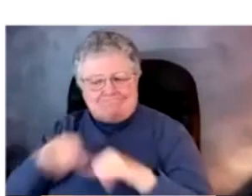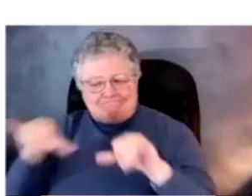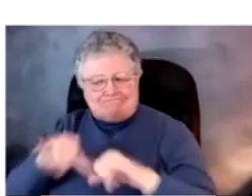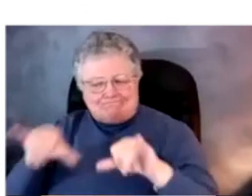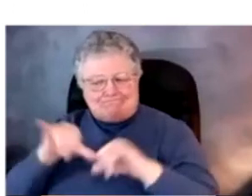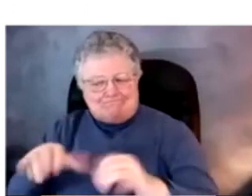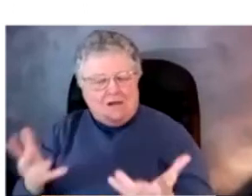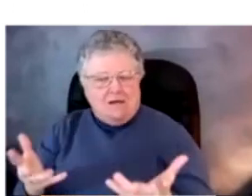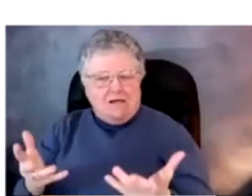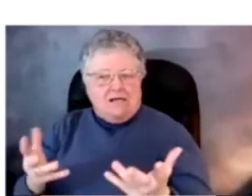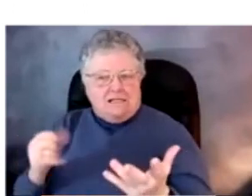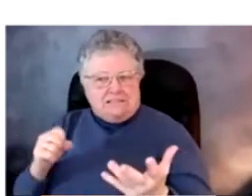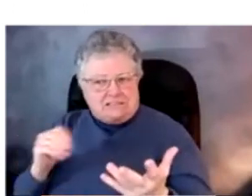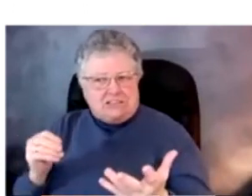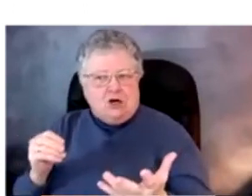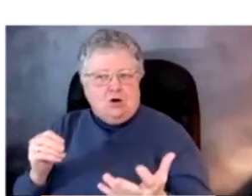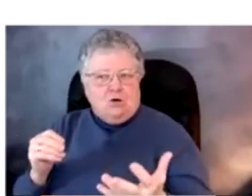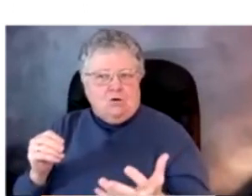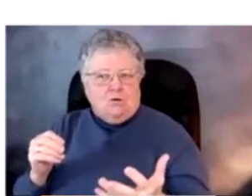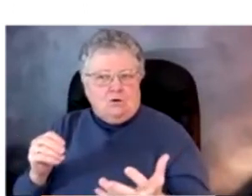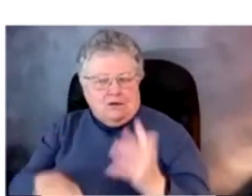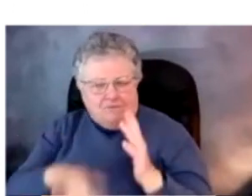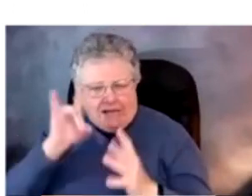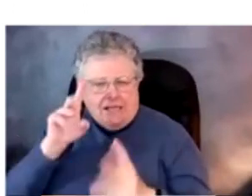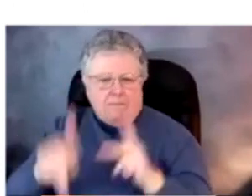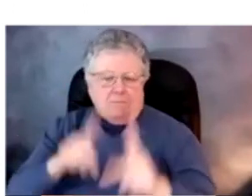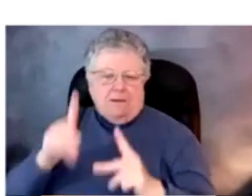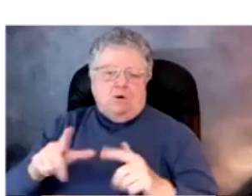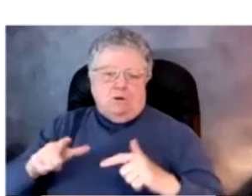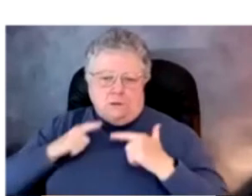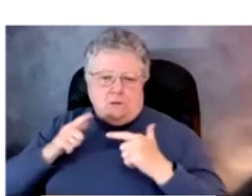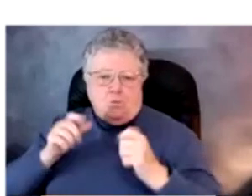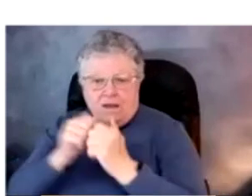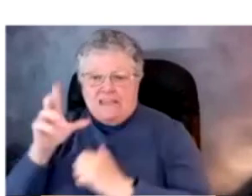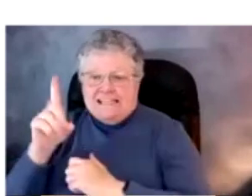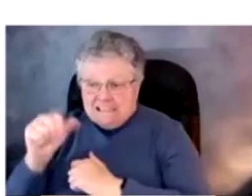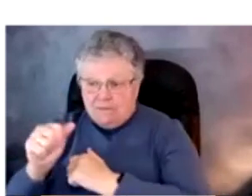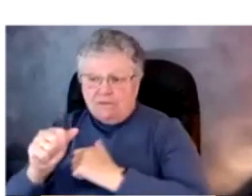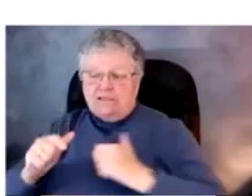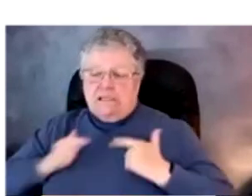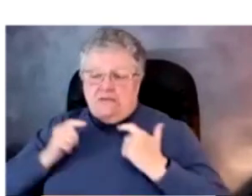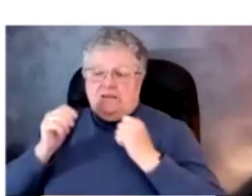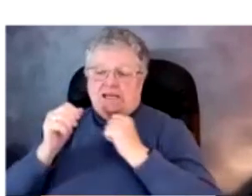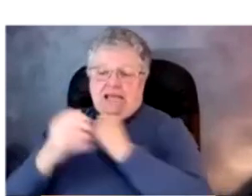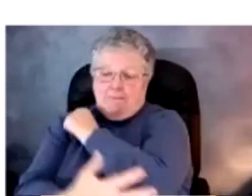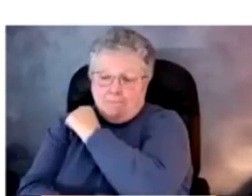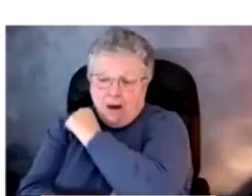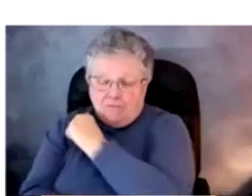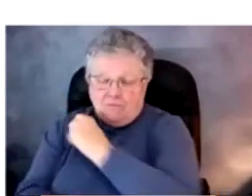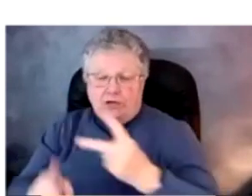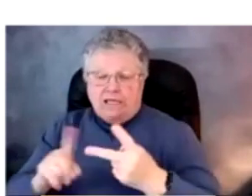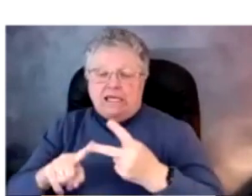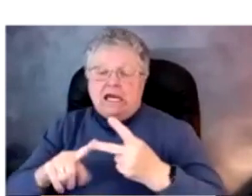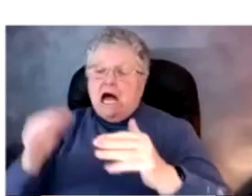can get that for like people with disabilities living in poverty and employment, and you can get all of that at state level maps that you're free to, download,